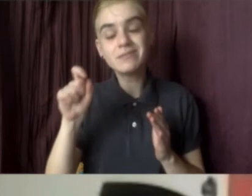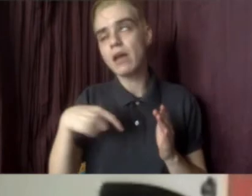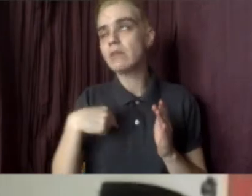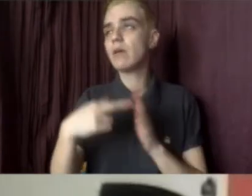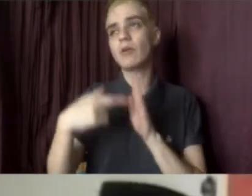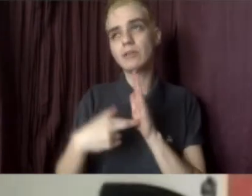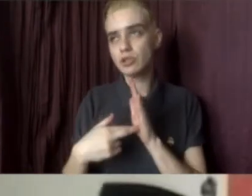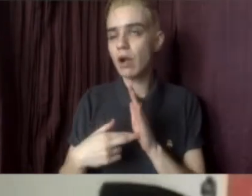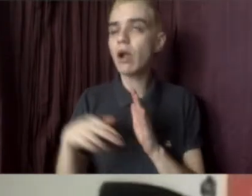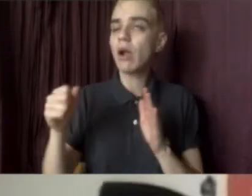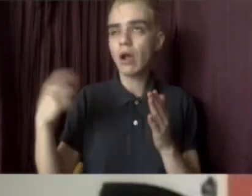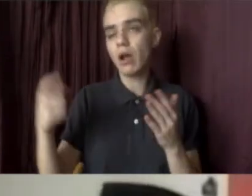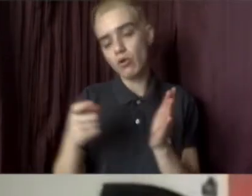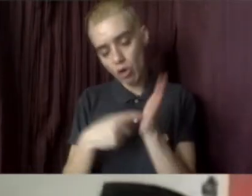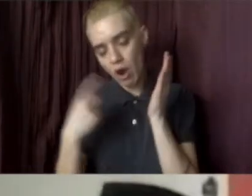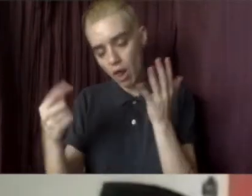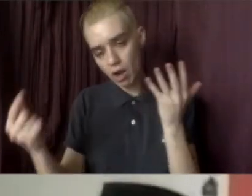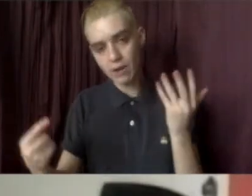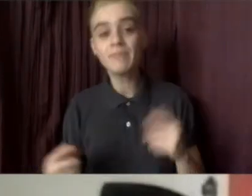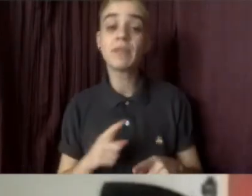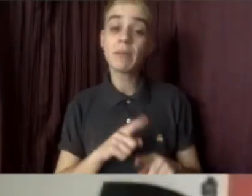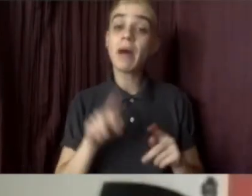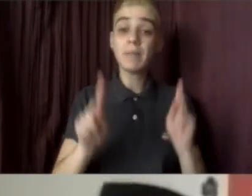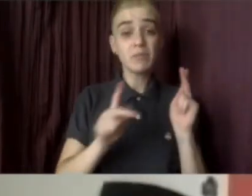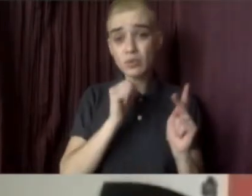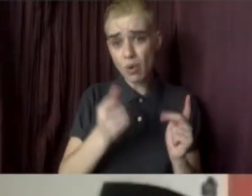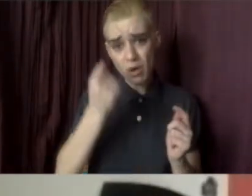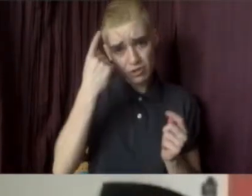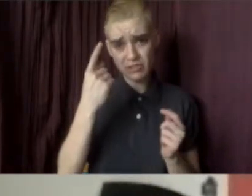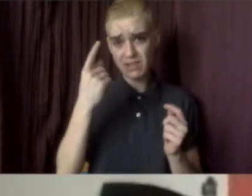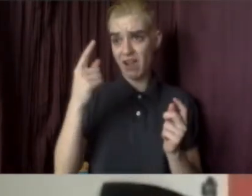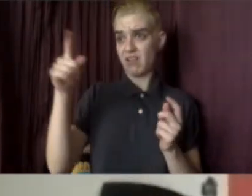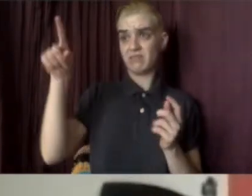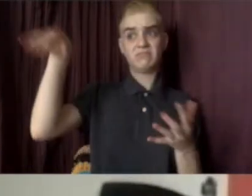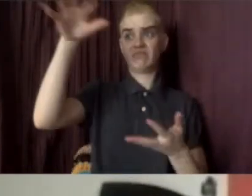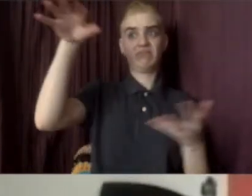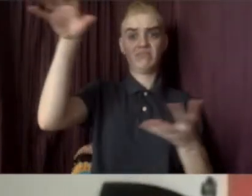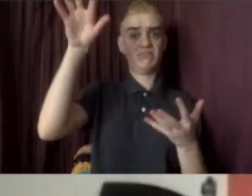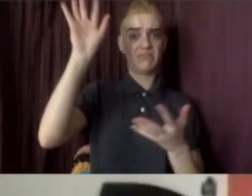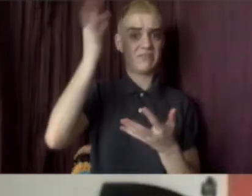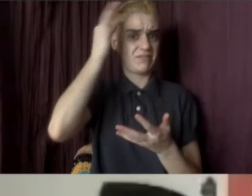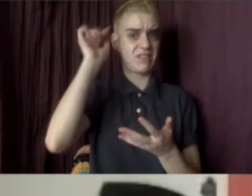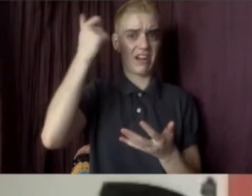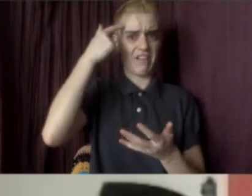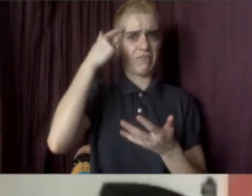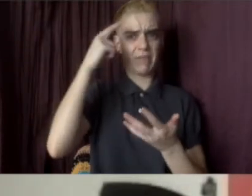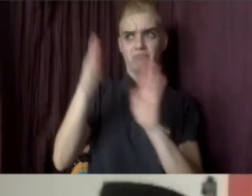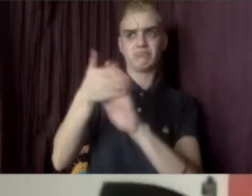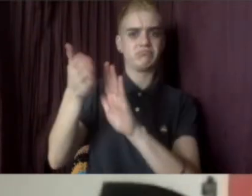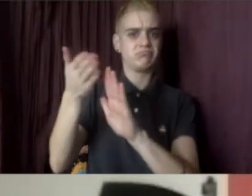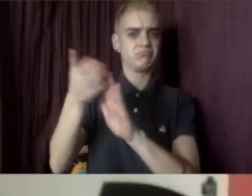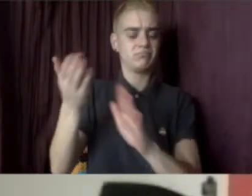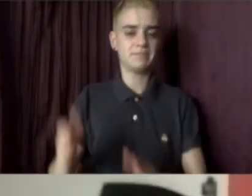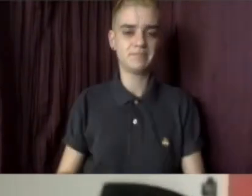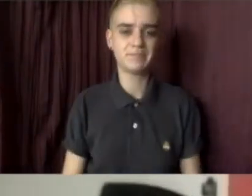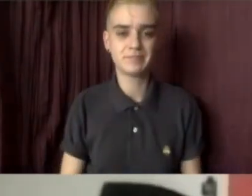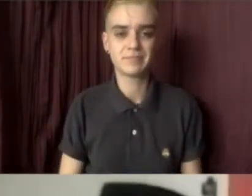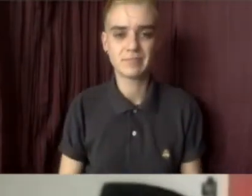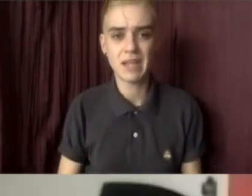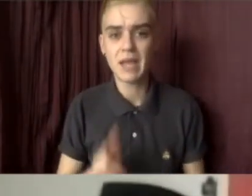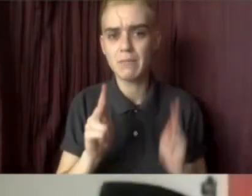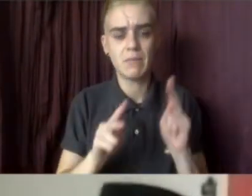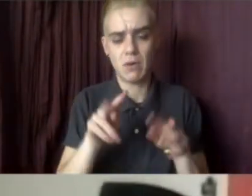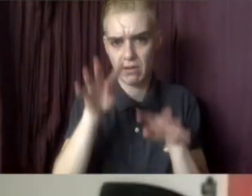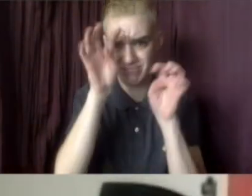senator, like that, right? So they don't understand it, but they also don't understand the difference between advocacy and lobbying, right? And so, like, when I